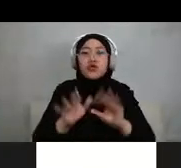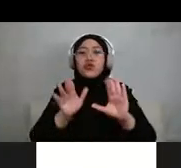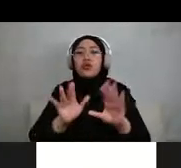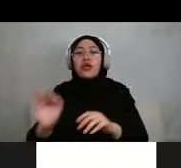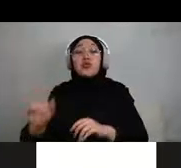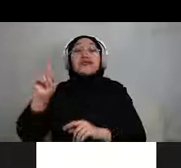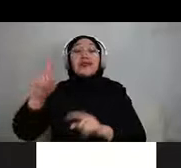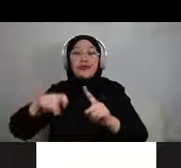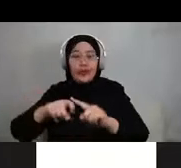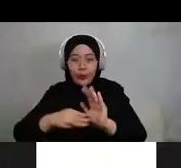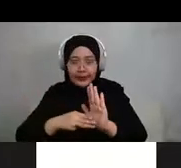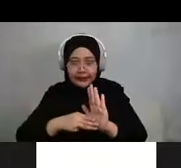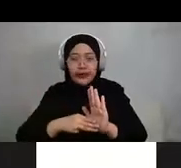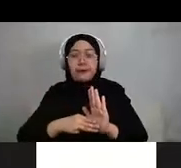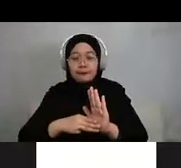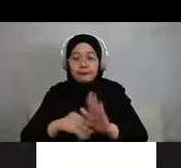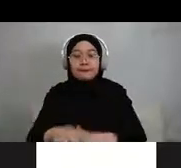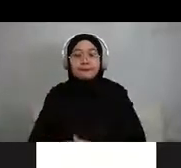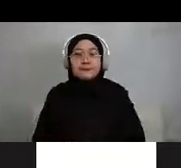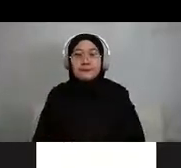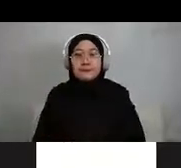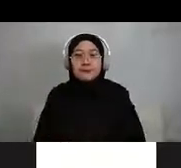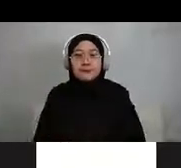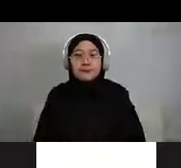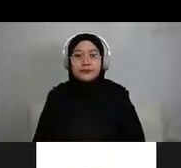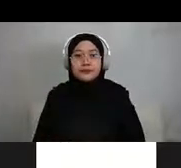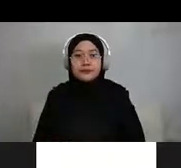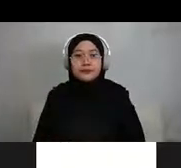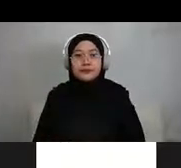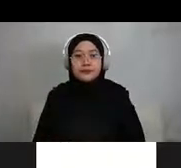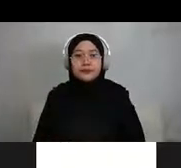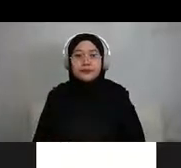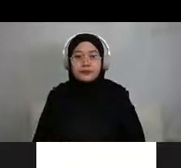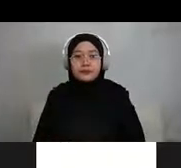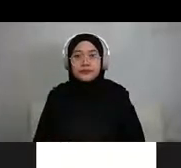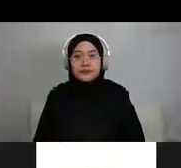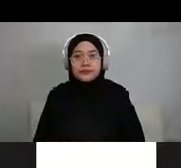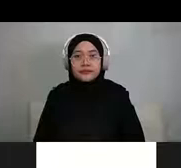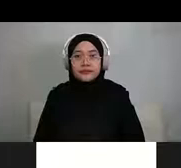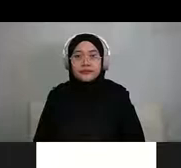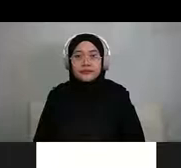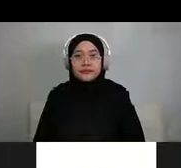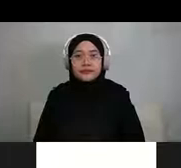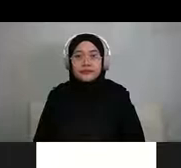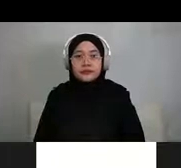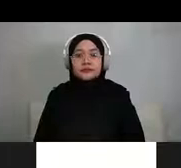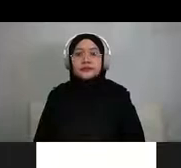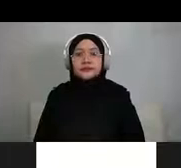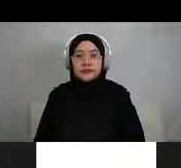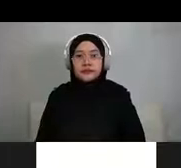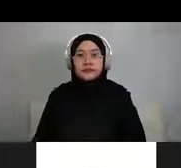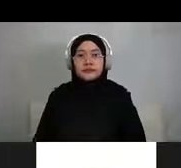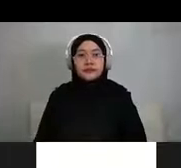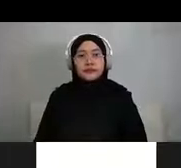used. There was an escrow account that the bus authority opened, where they deposited 3 months worth of revenue into